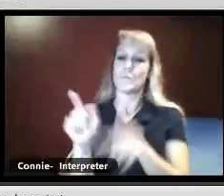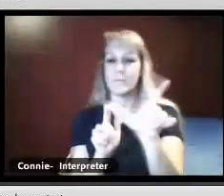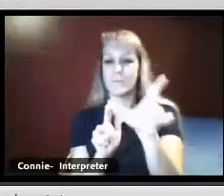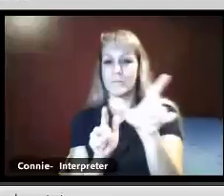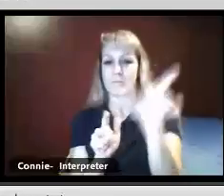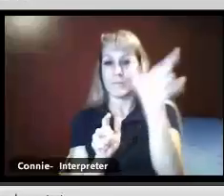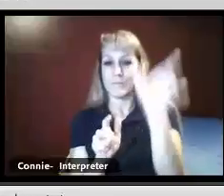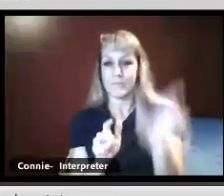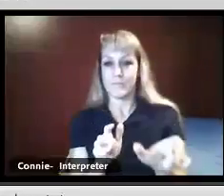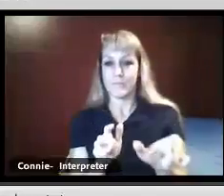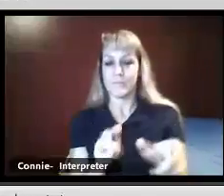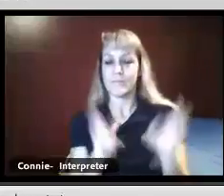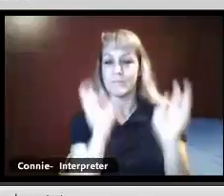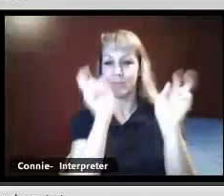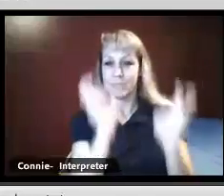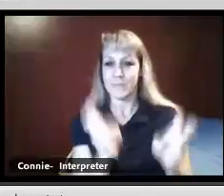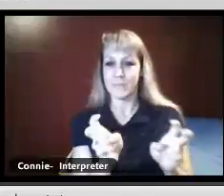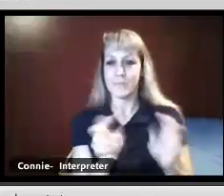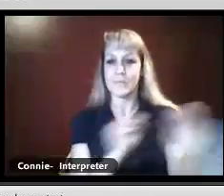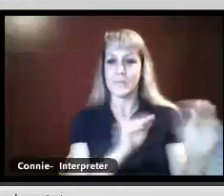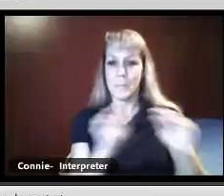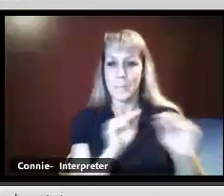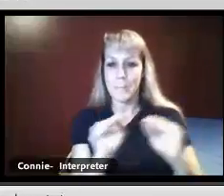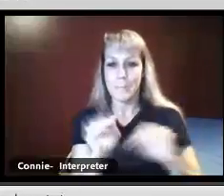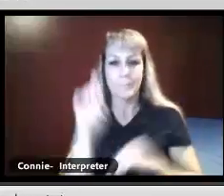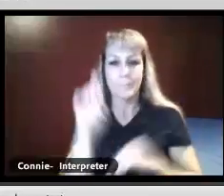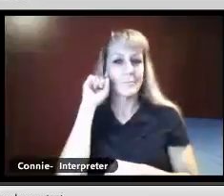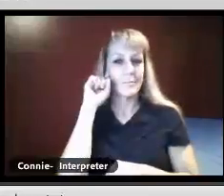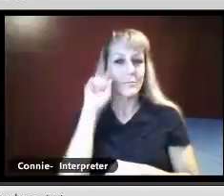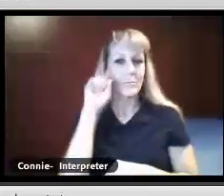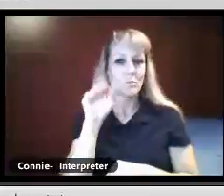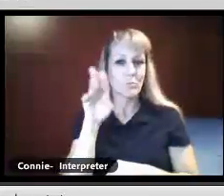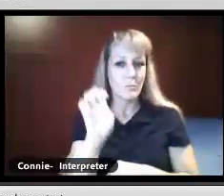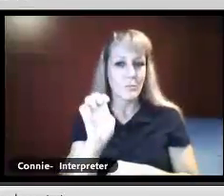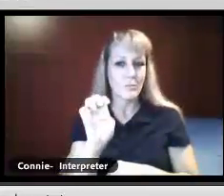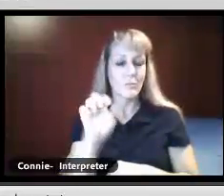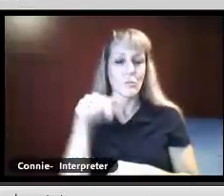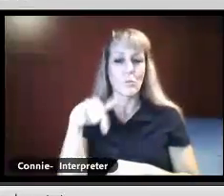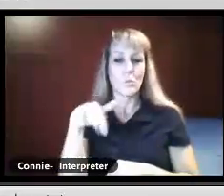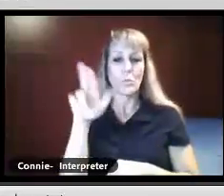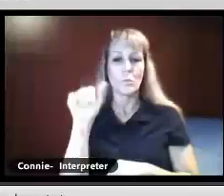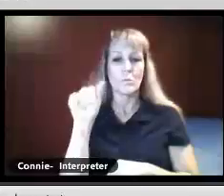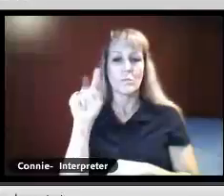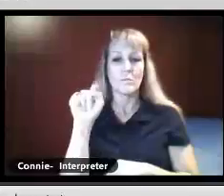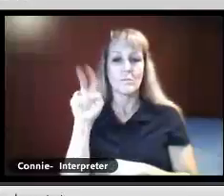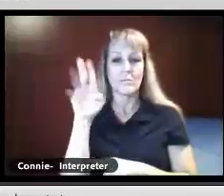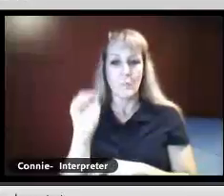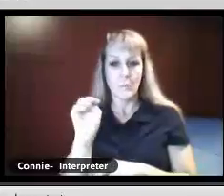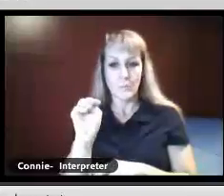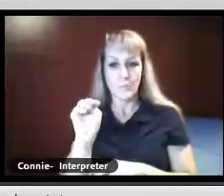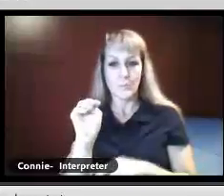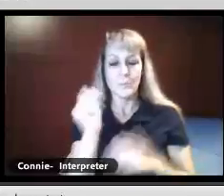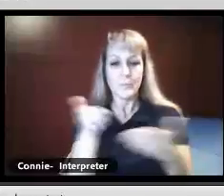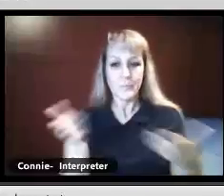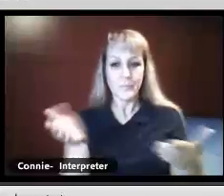of topics: motion, sound waves, quantum phenomena, and